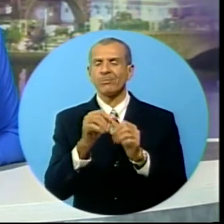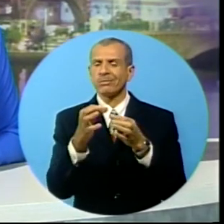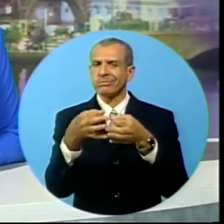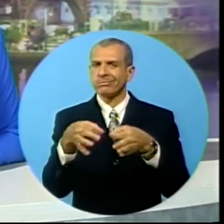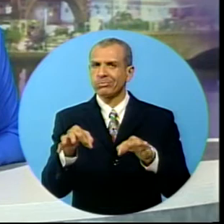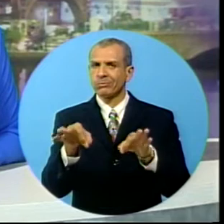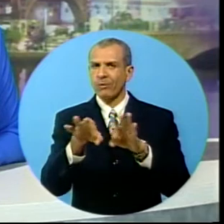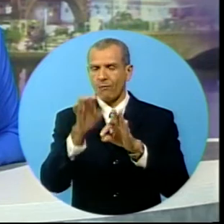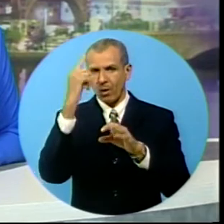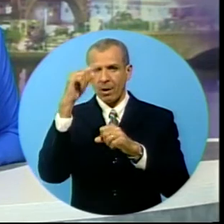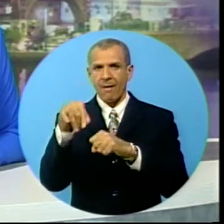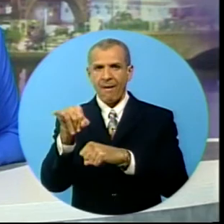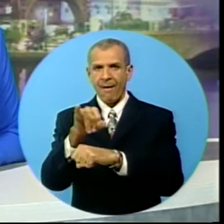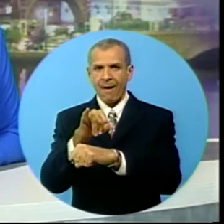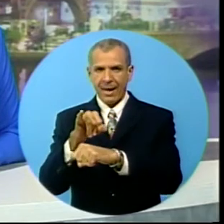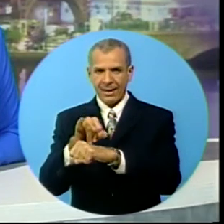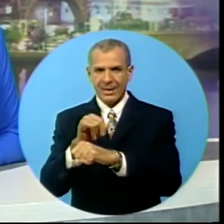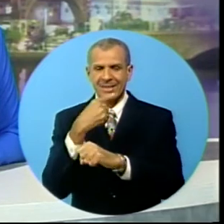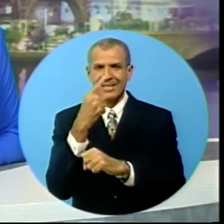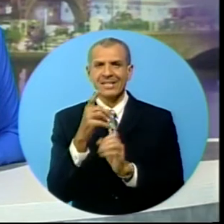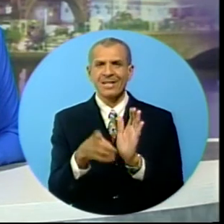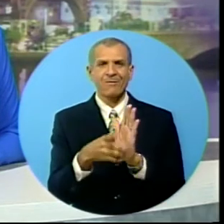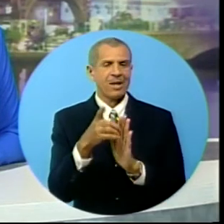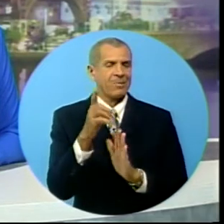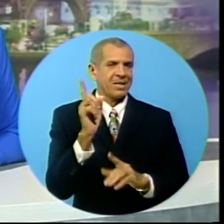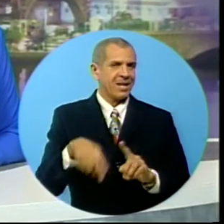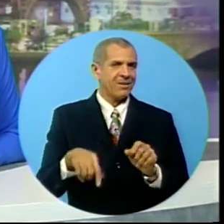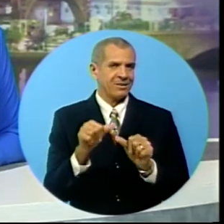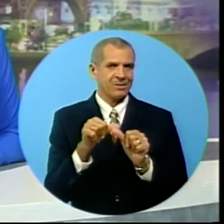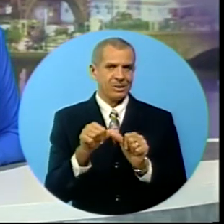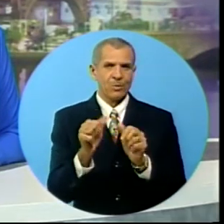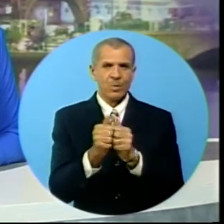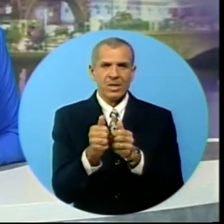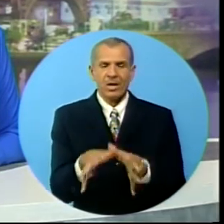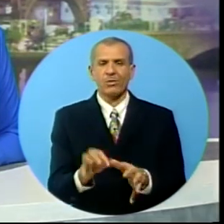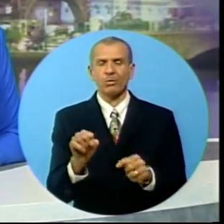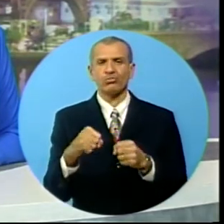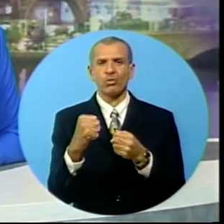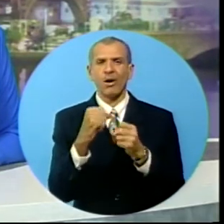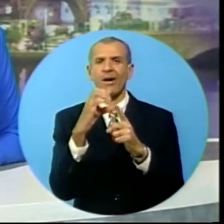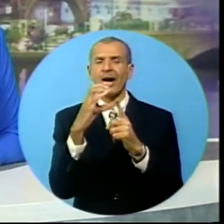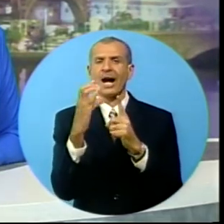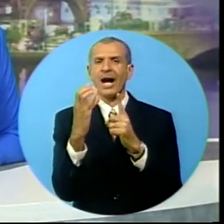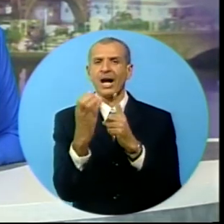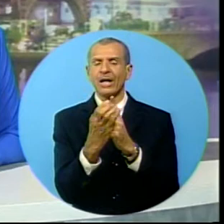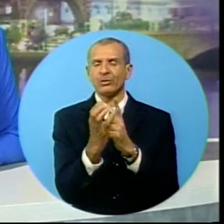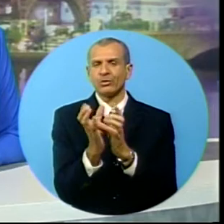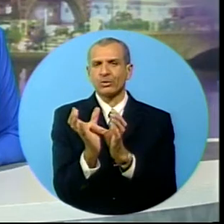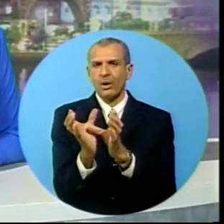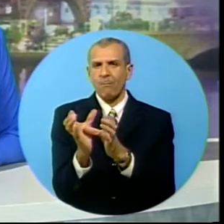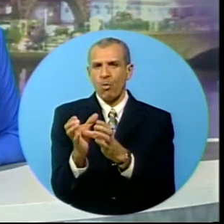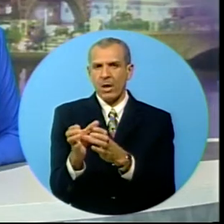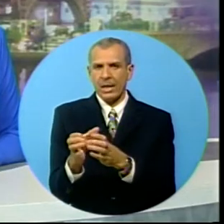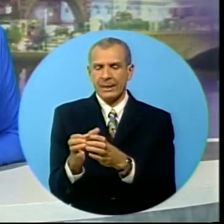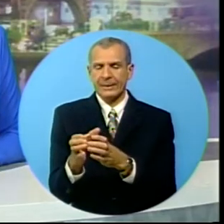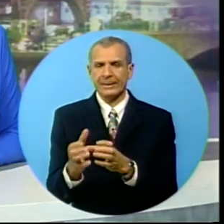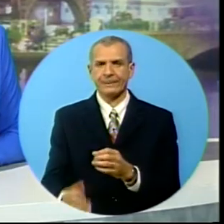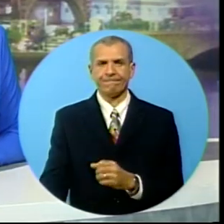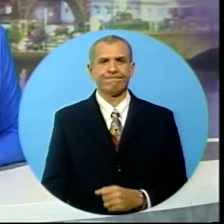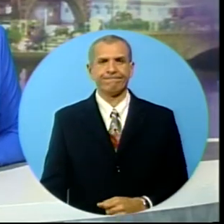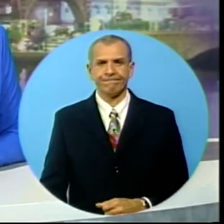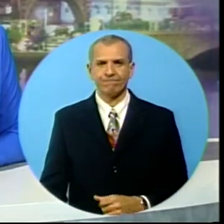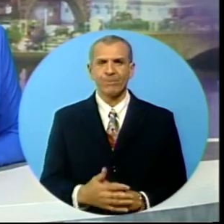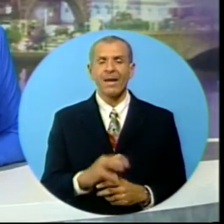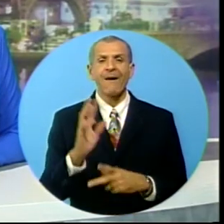priorities for the island. She added that no development can be sustainable without a strong cultural component.